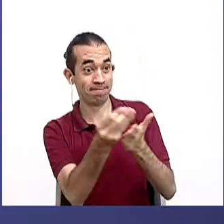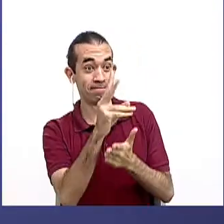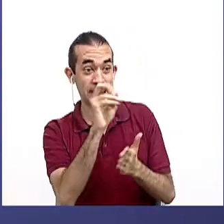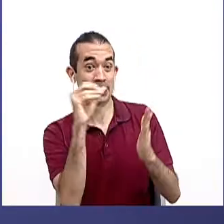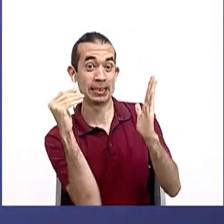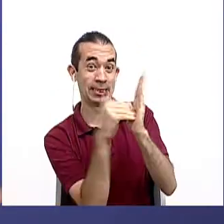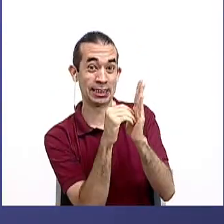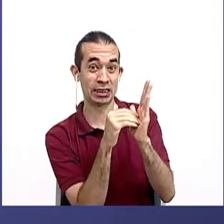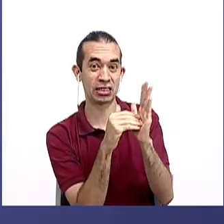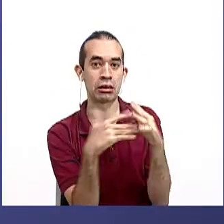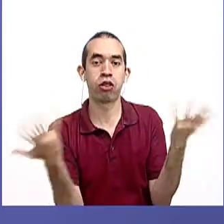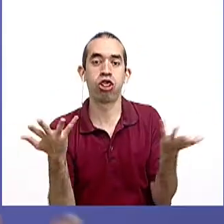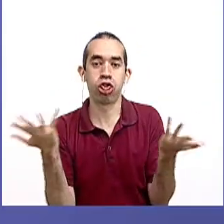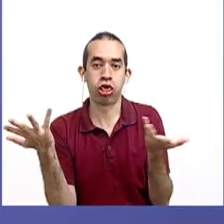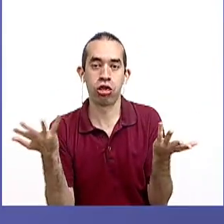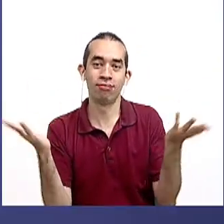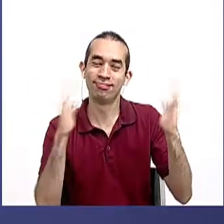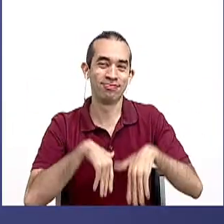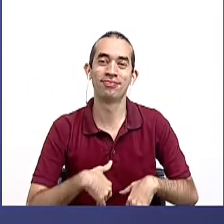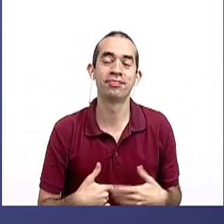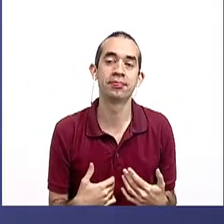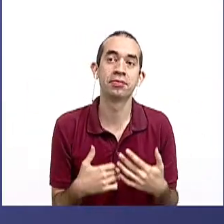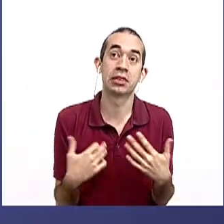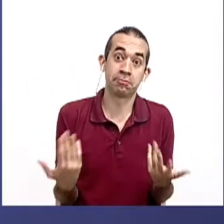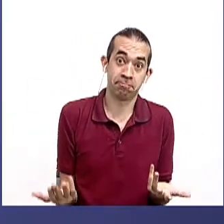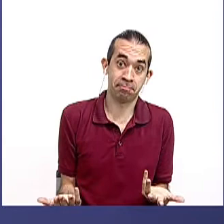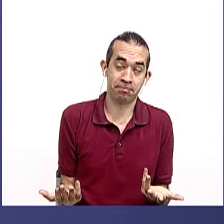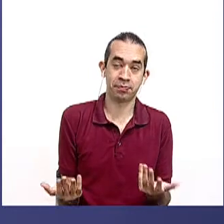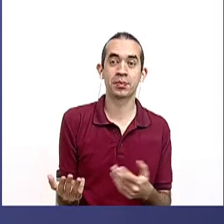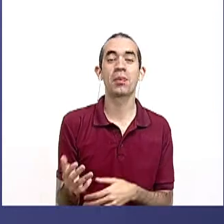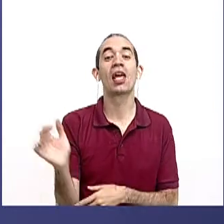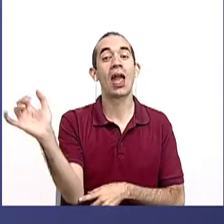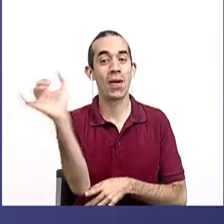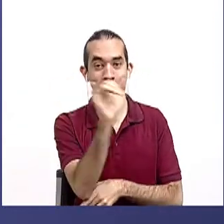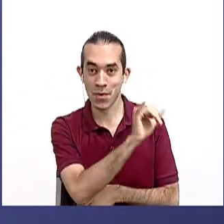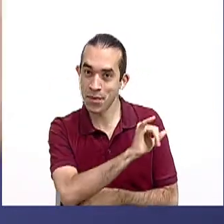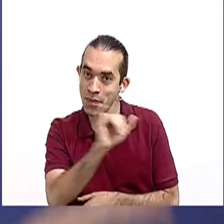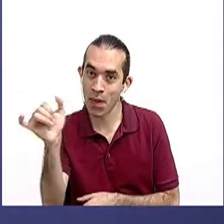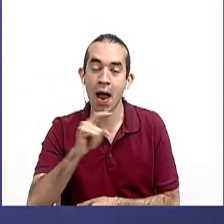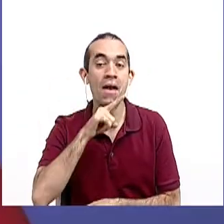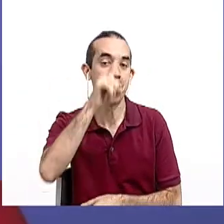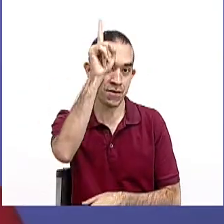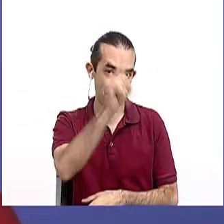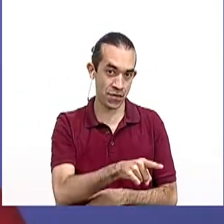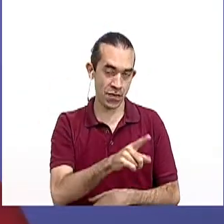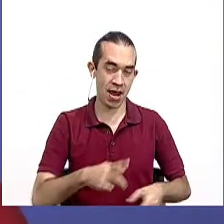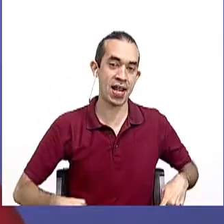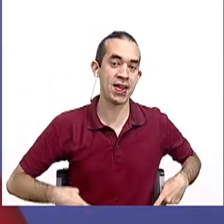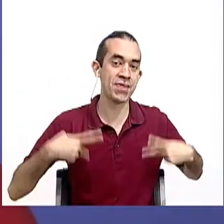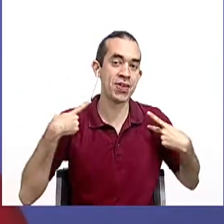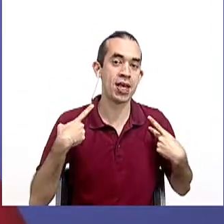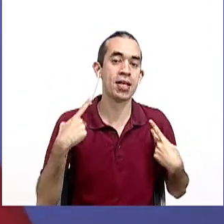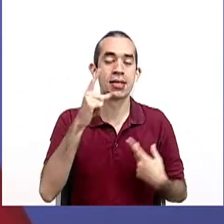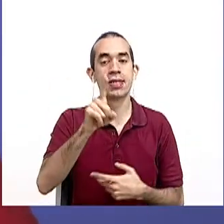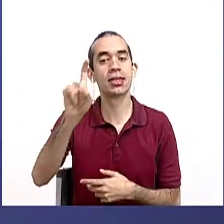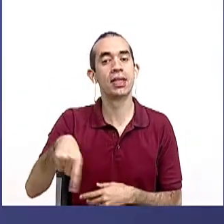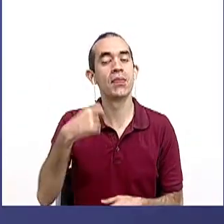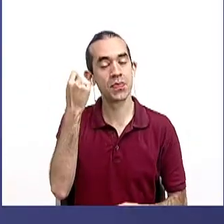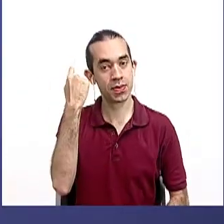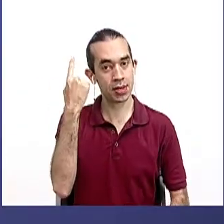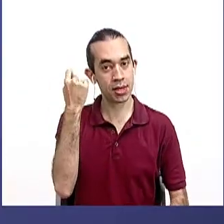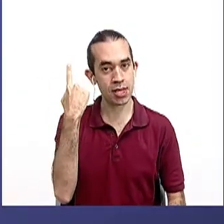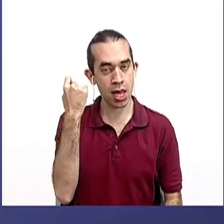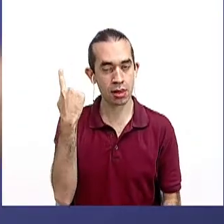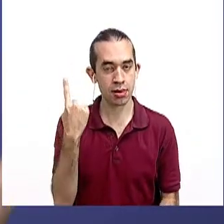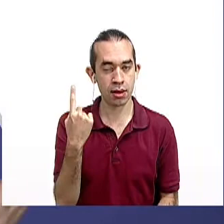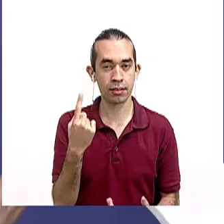just don't have them. Well, it's the same with real life. You have to understand what